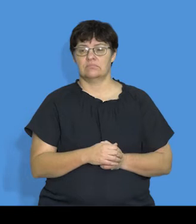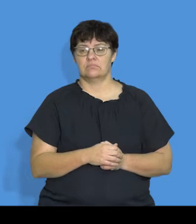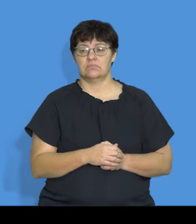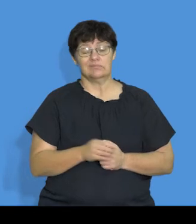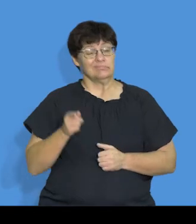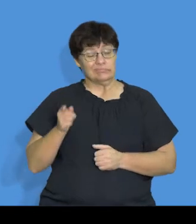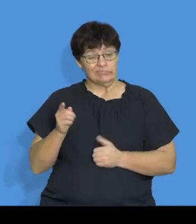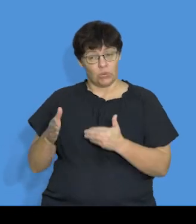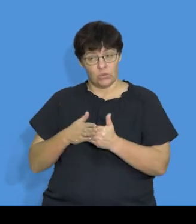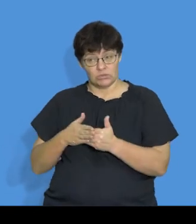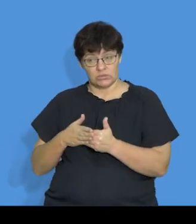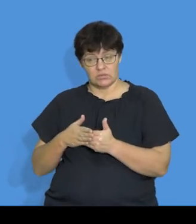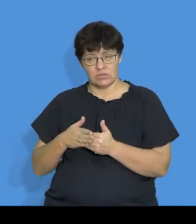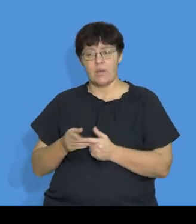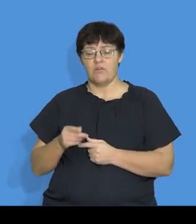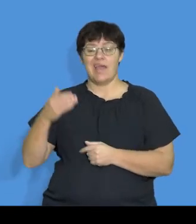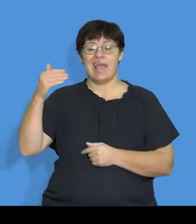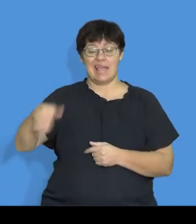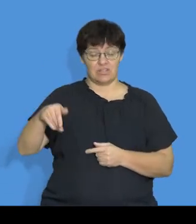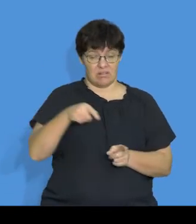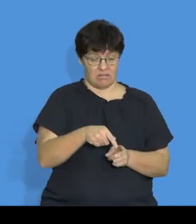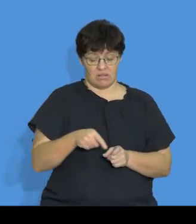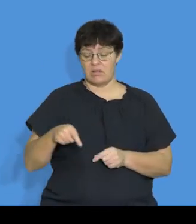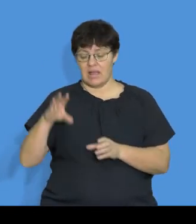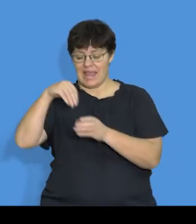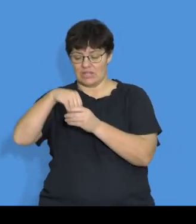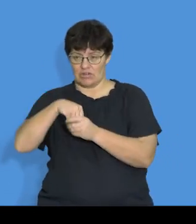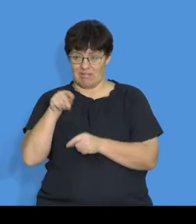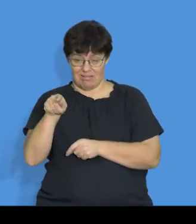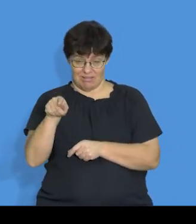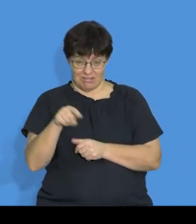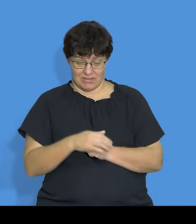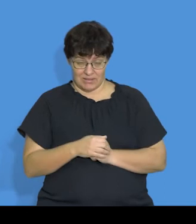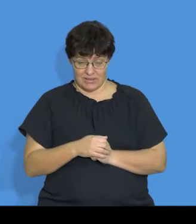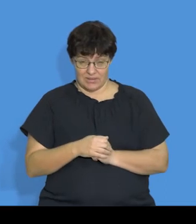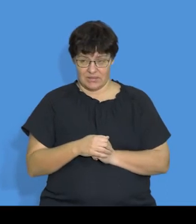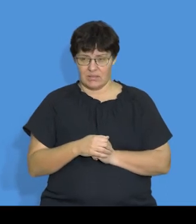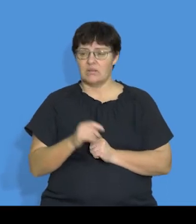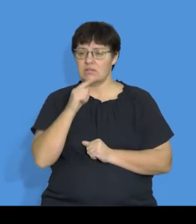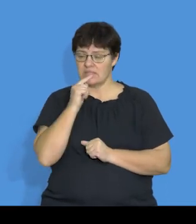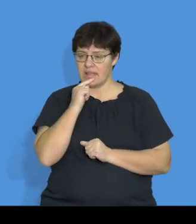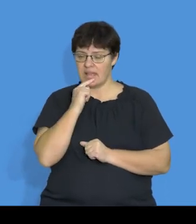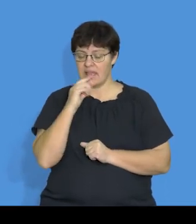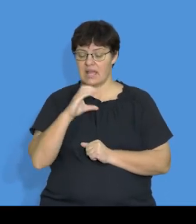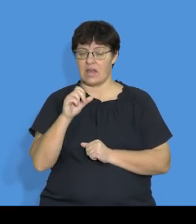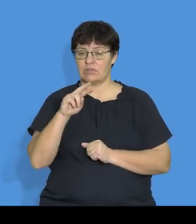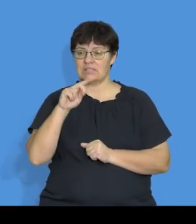case, this is for external voltage and that is for internal voltage, we can say current is the common factor here. We can